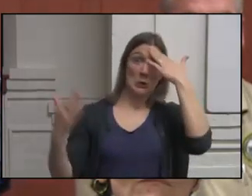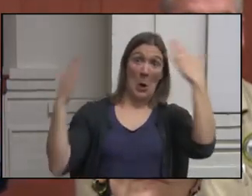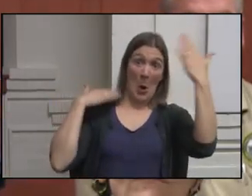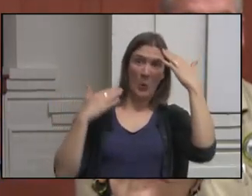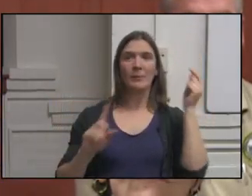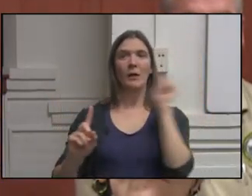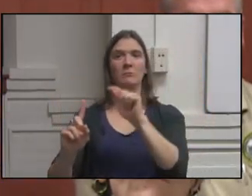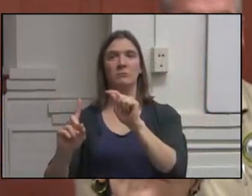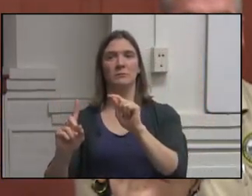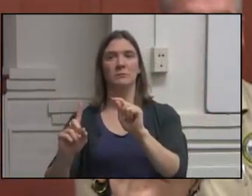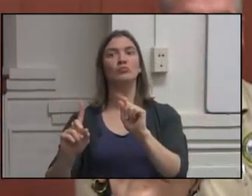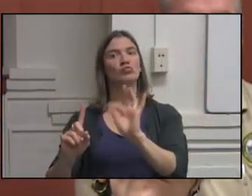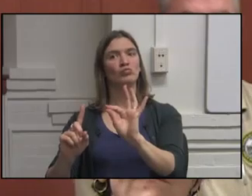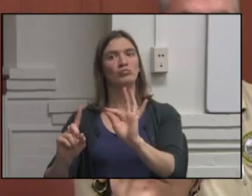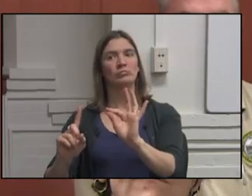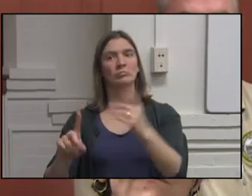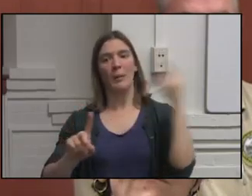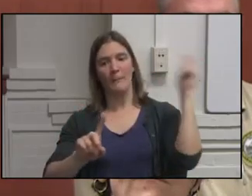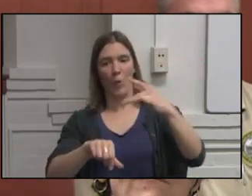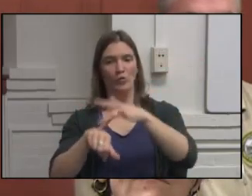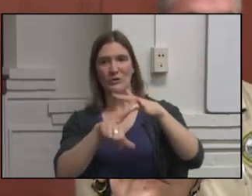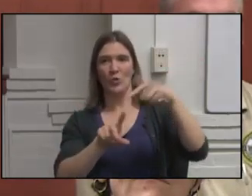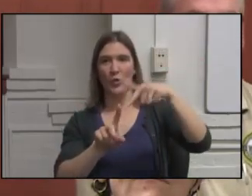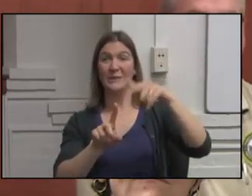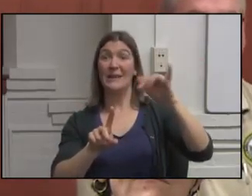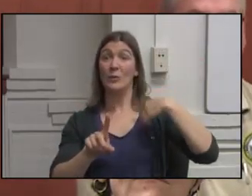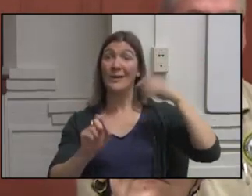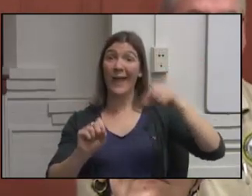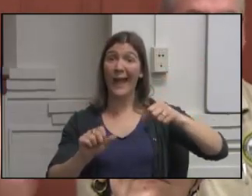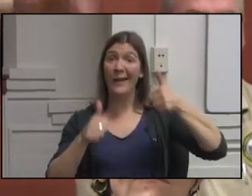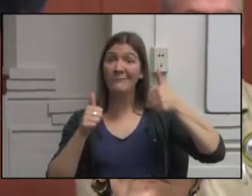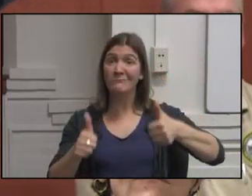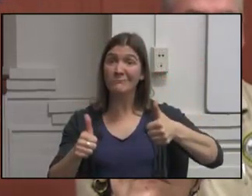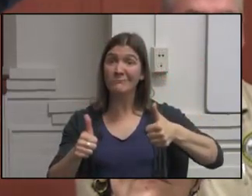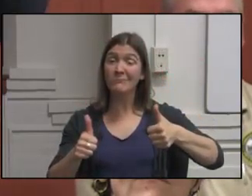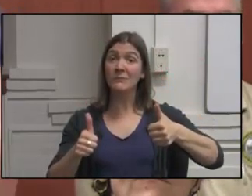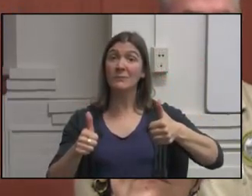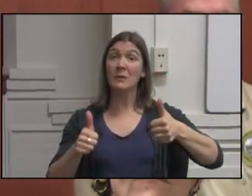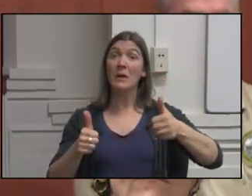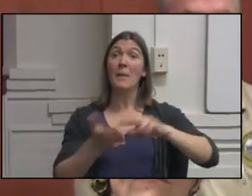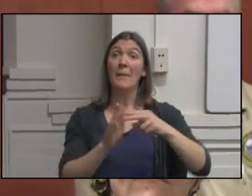hopefully, if we can get into this very deep, we'll be inspiring. Putney already has its